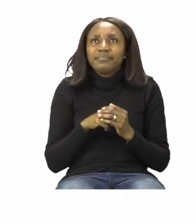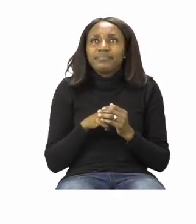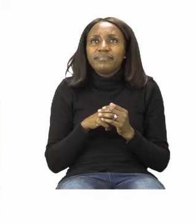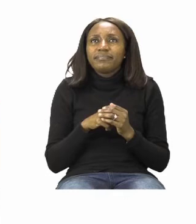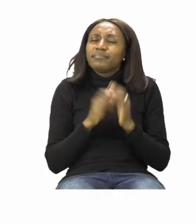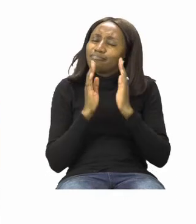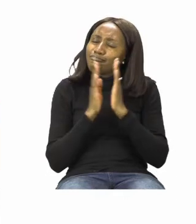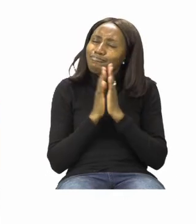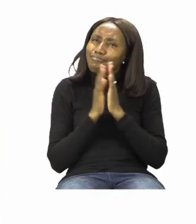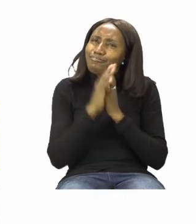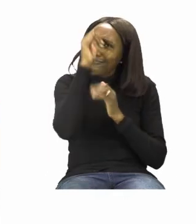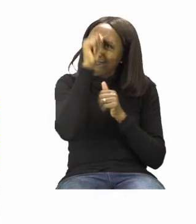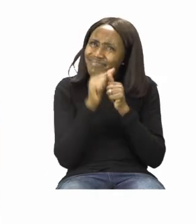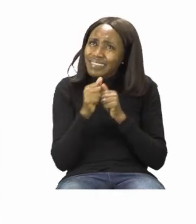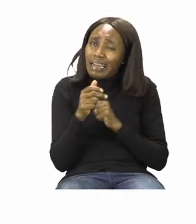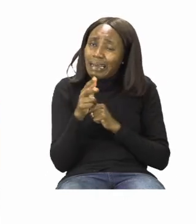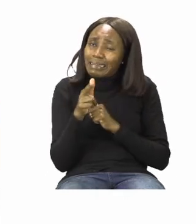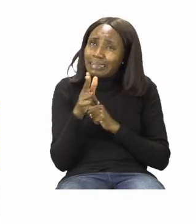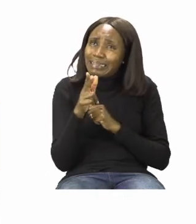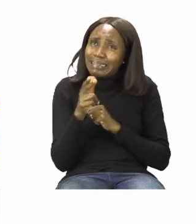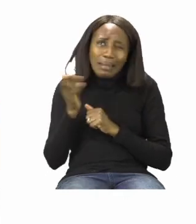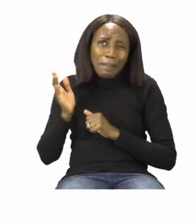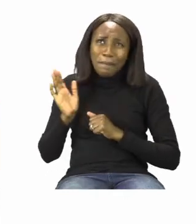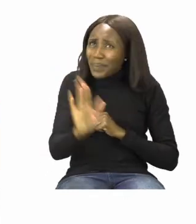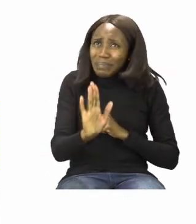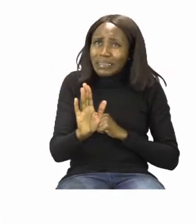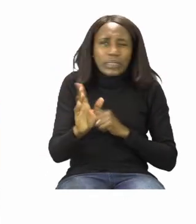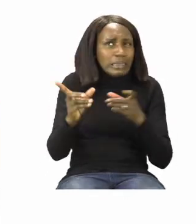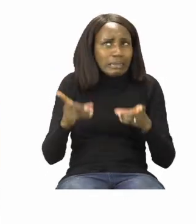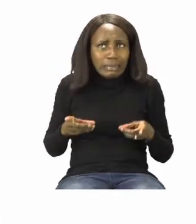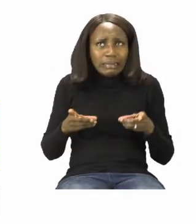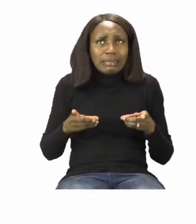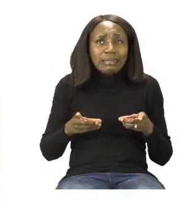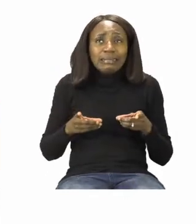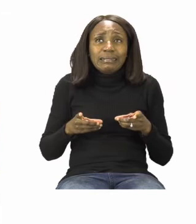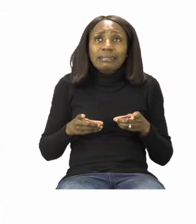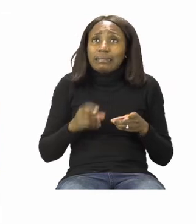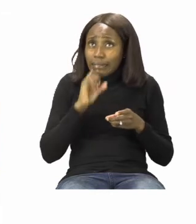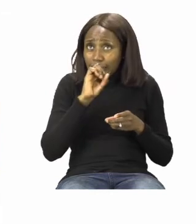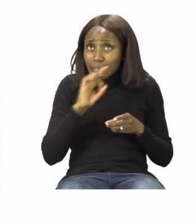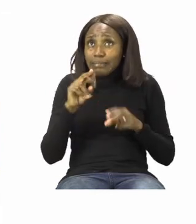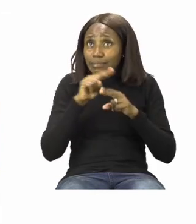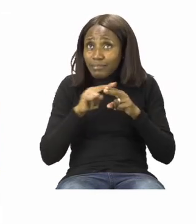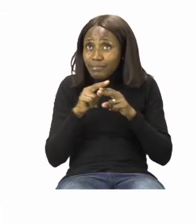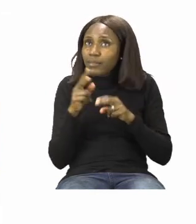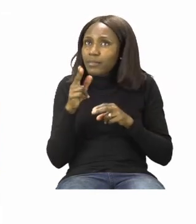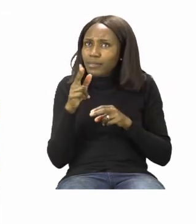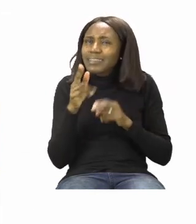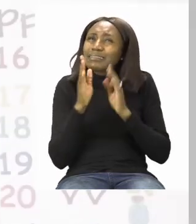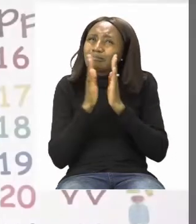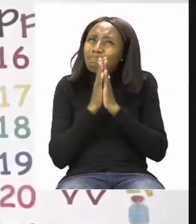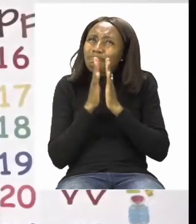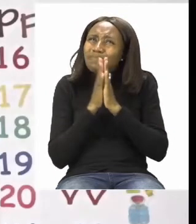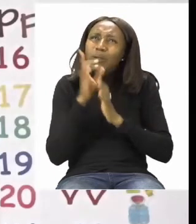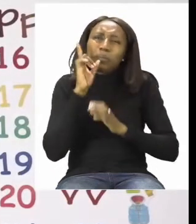of scissors can be very dangerous. So, if you're going to use a pair of scissors, please make